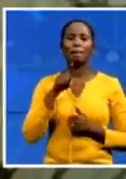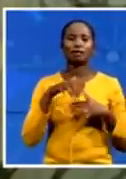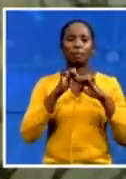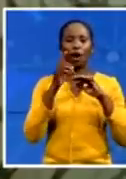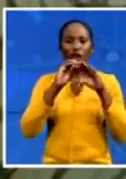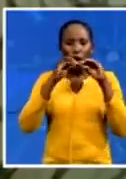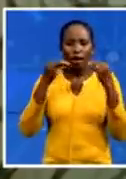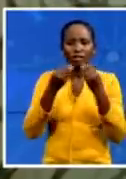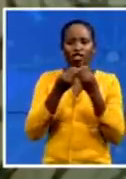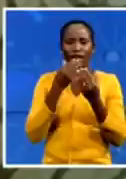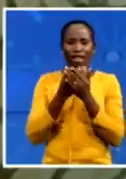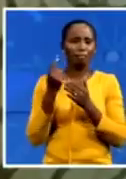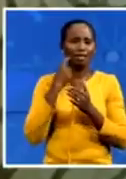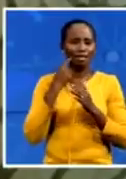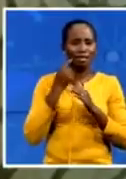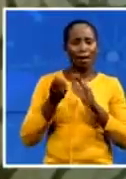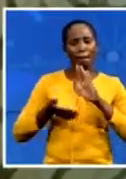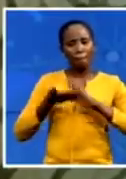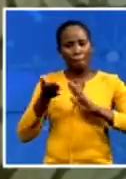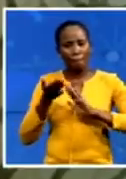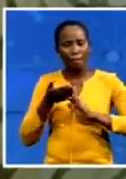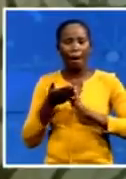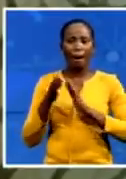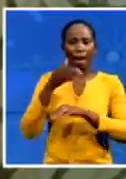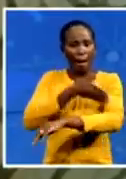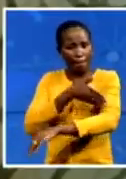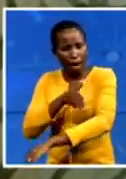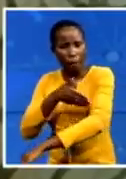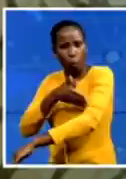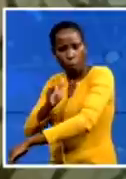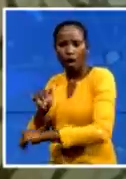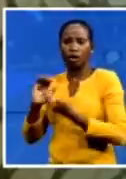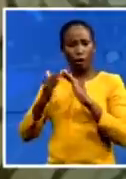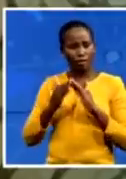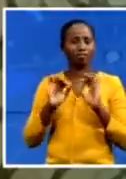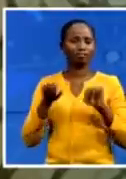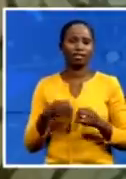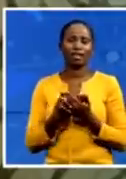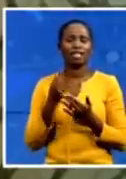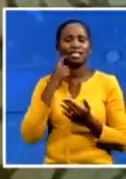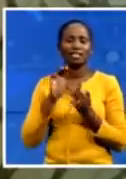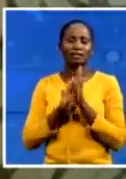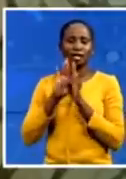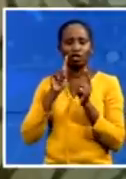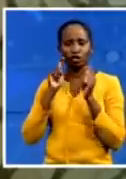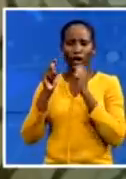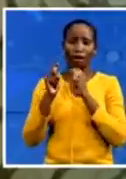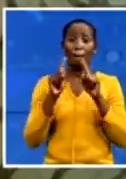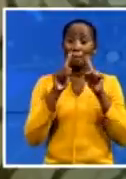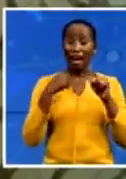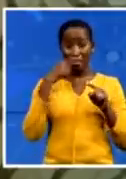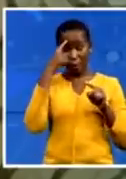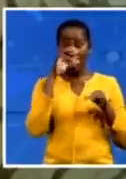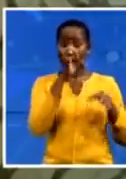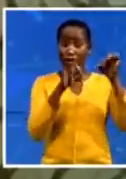to empower people and to really think about how we can change those kind of things. But I think that the system is broken in that the way that political parties operate